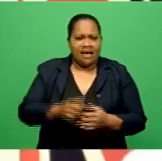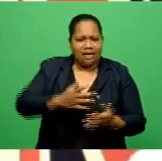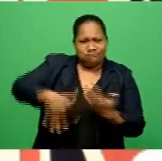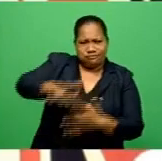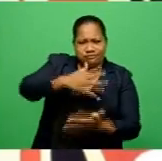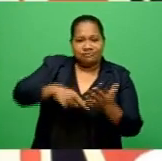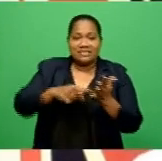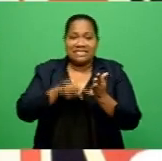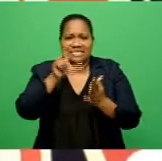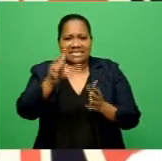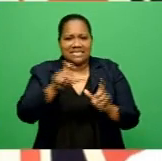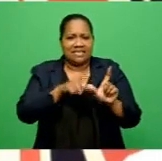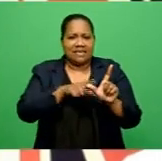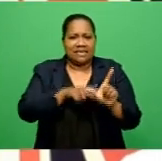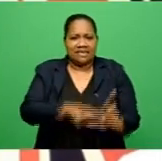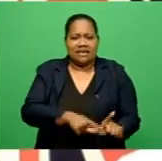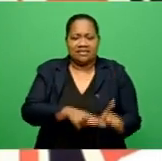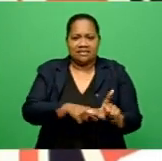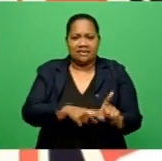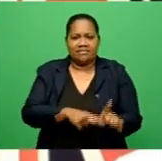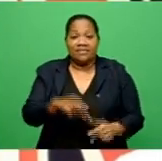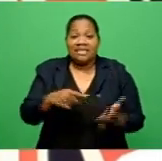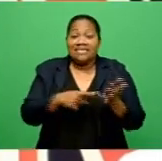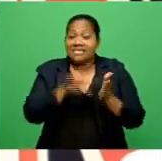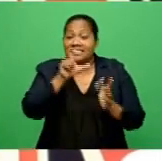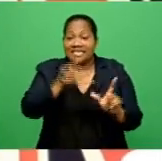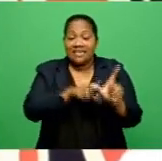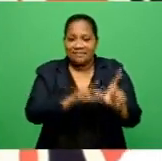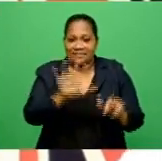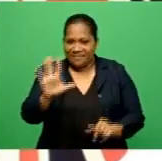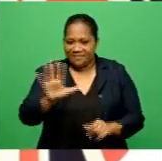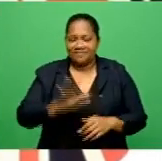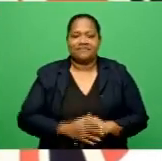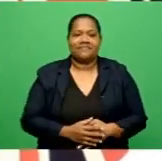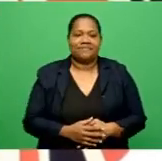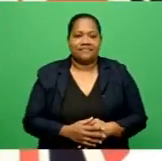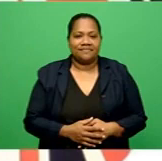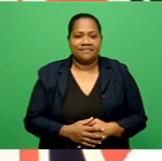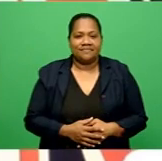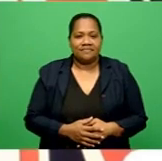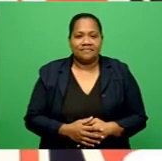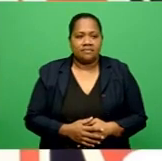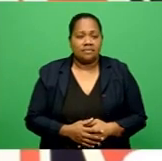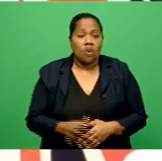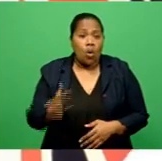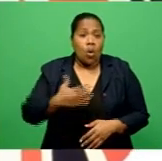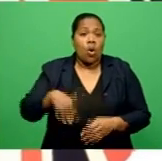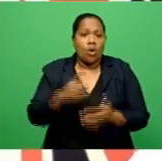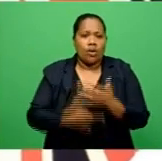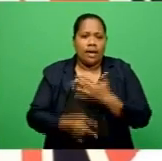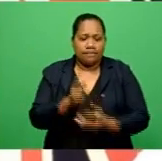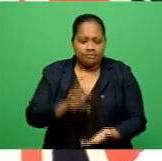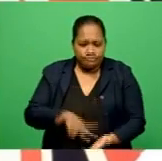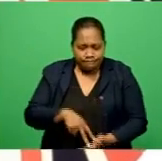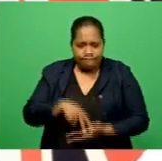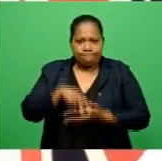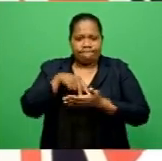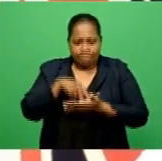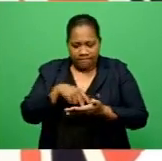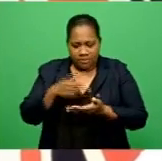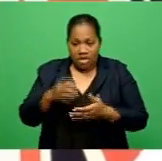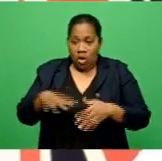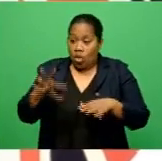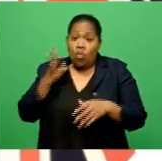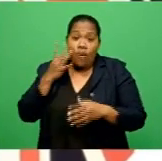of marking and are currently marking their second batch. They are on standby to receive and mark papers as they